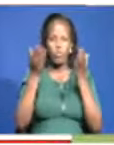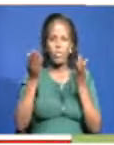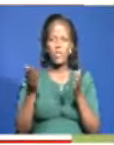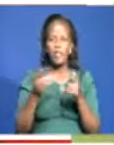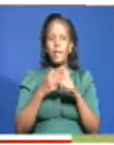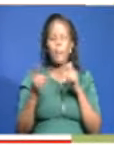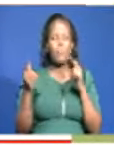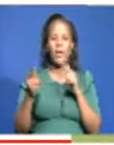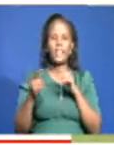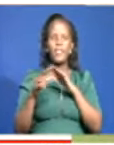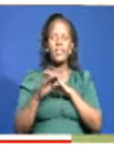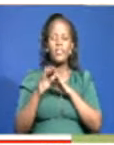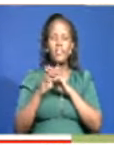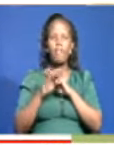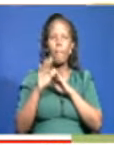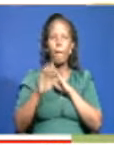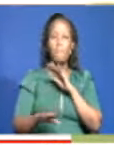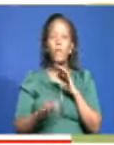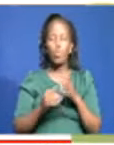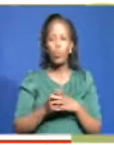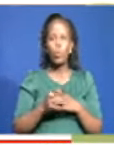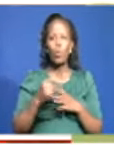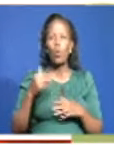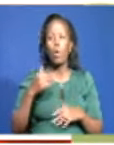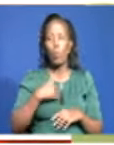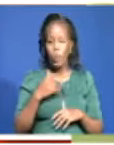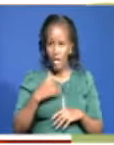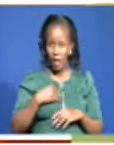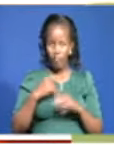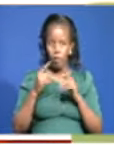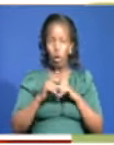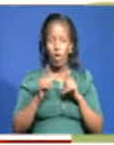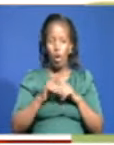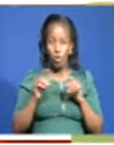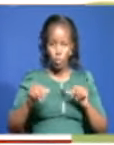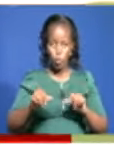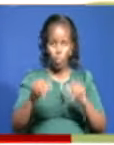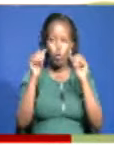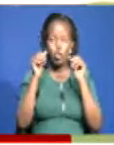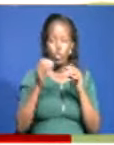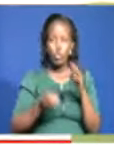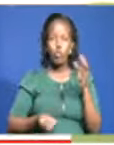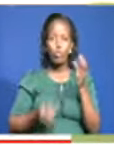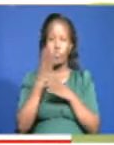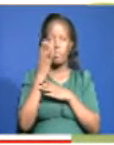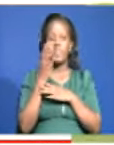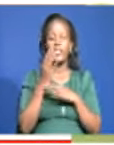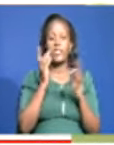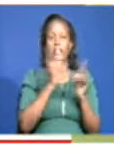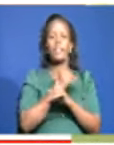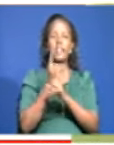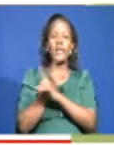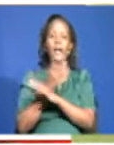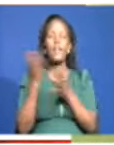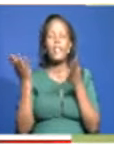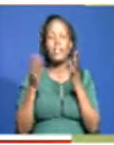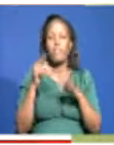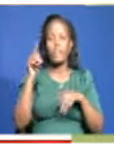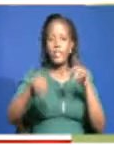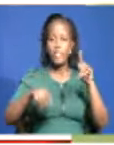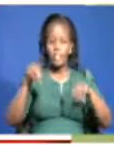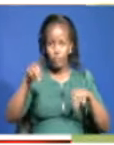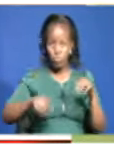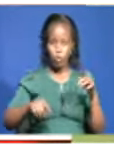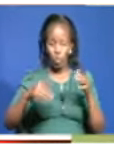potential. We have and we are continuing to initiate a comprehensive review of the tax policy